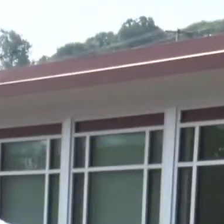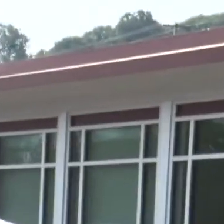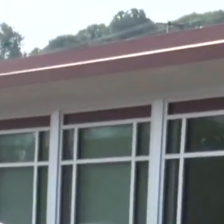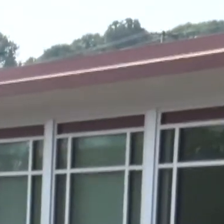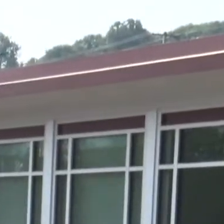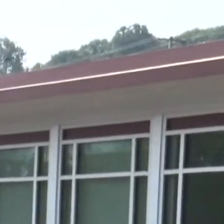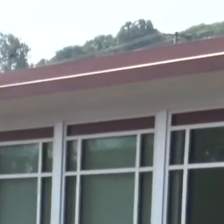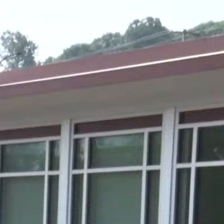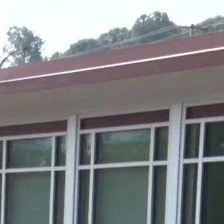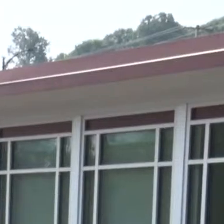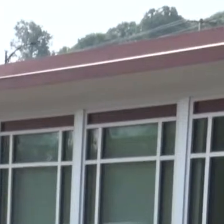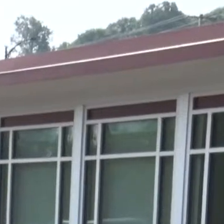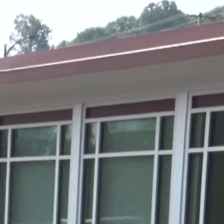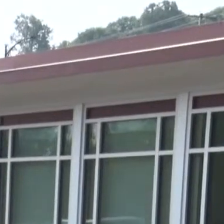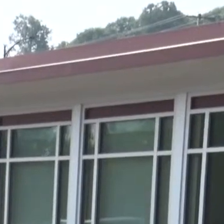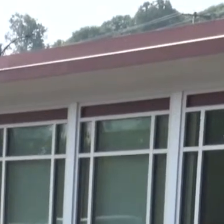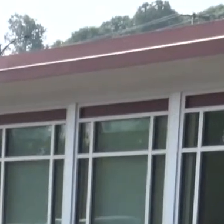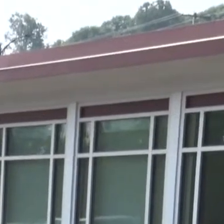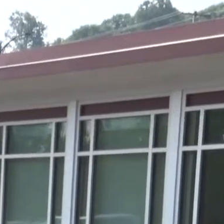This is yours, son.